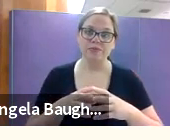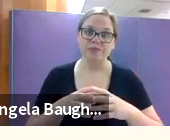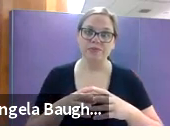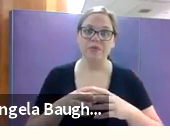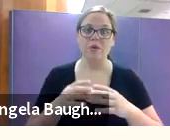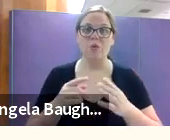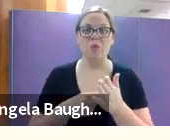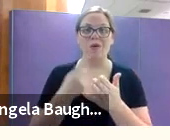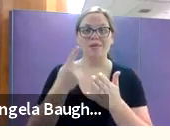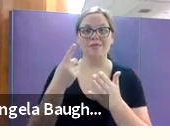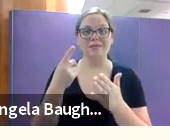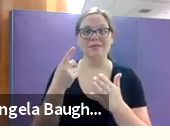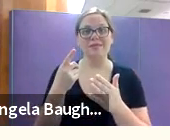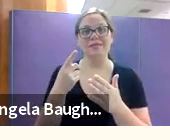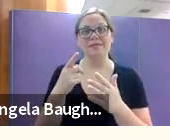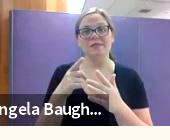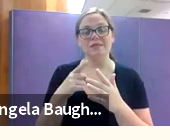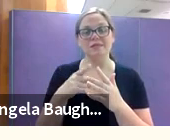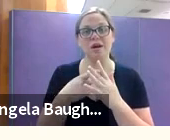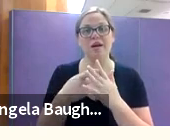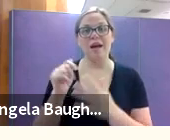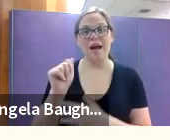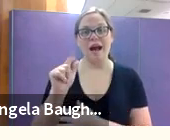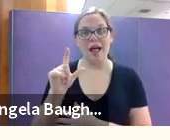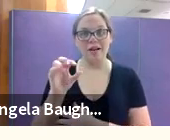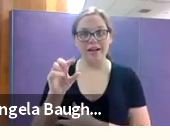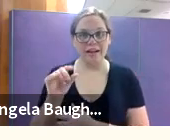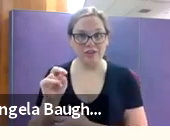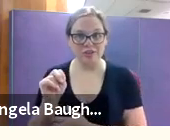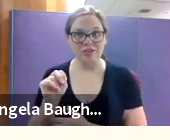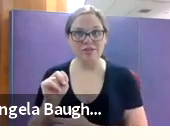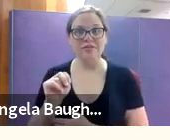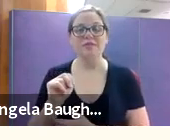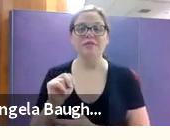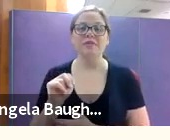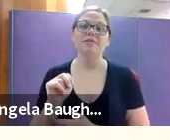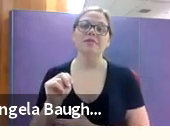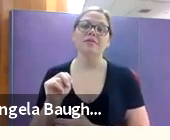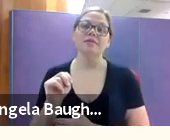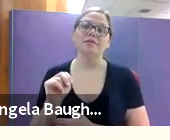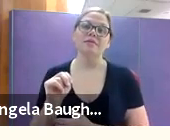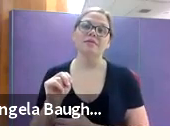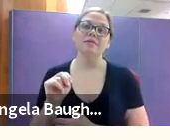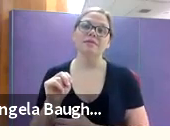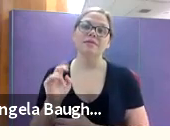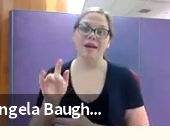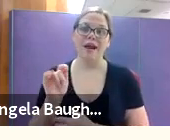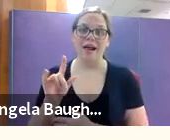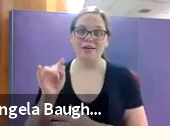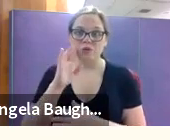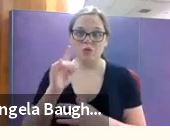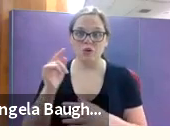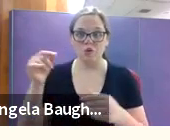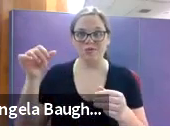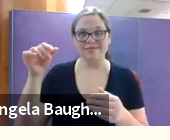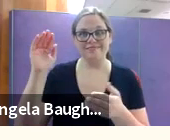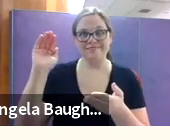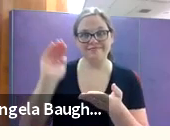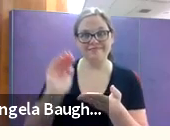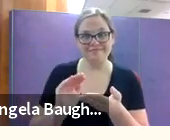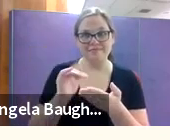once they get into that allocation, that 3-year rolling allocation method, their allocation is going to go down because of what